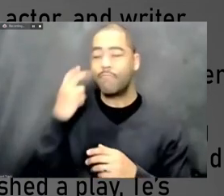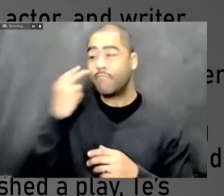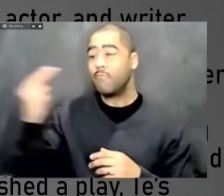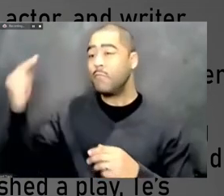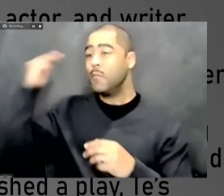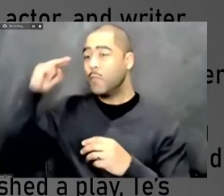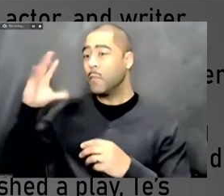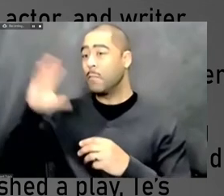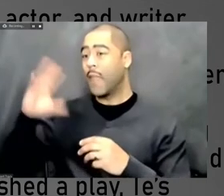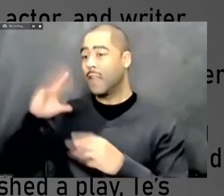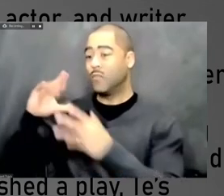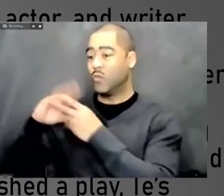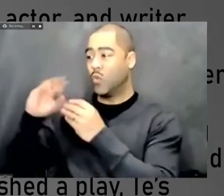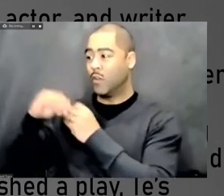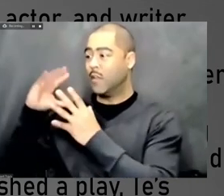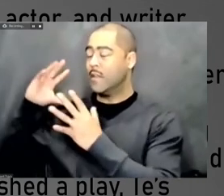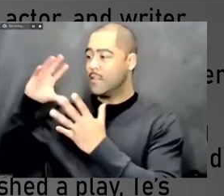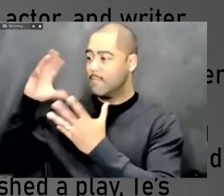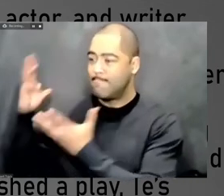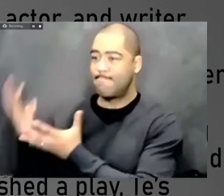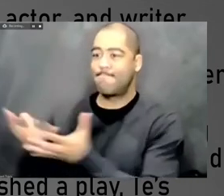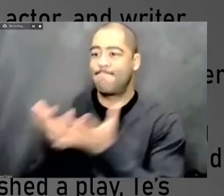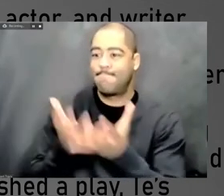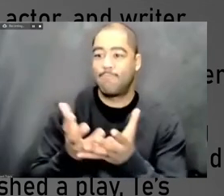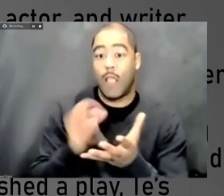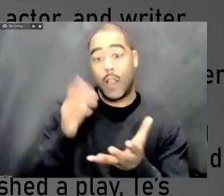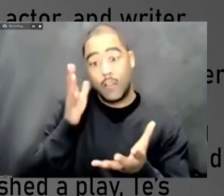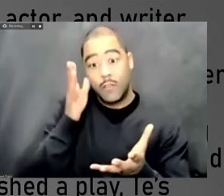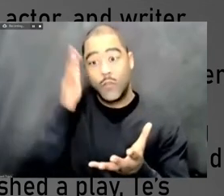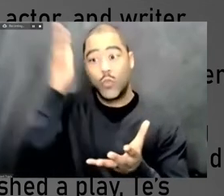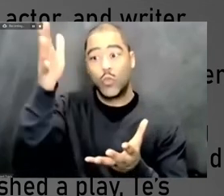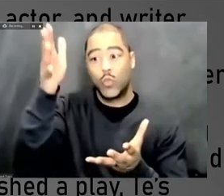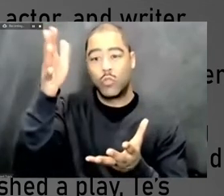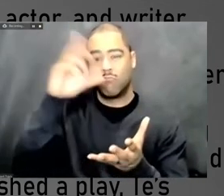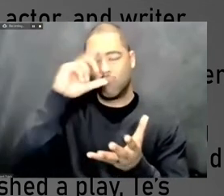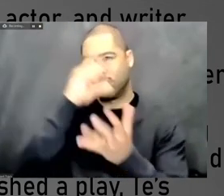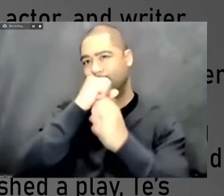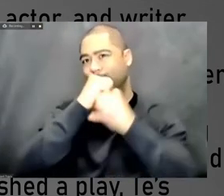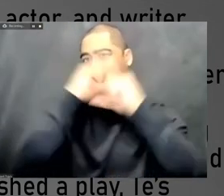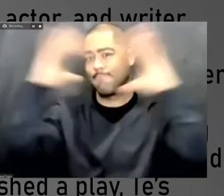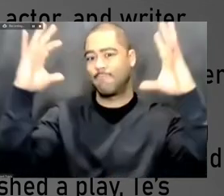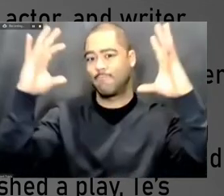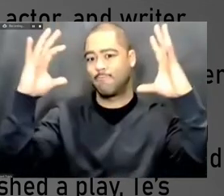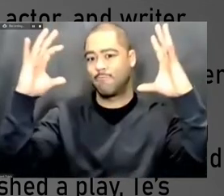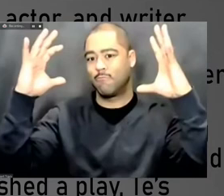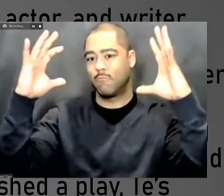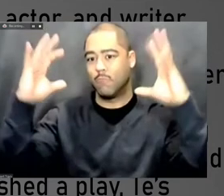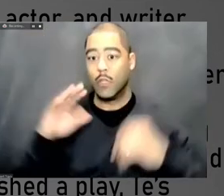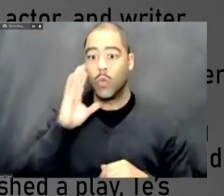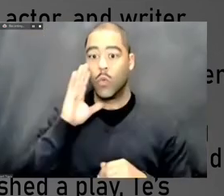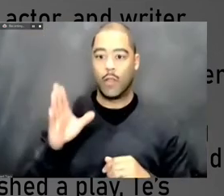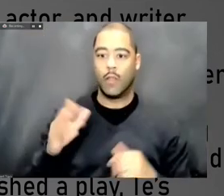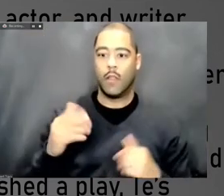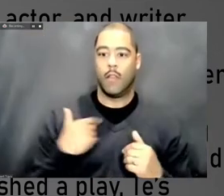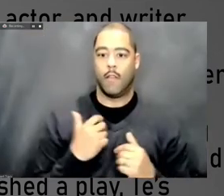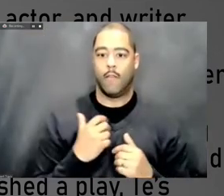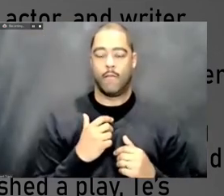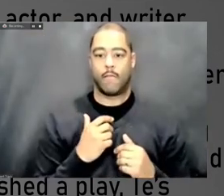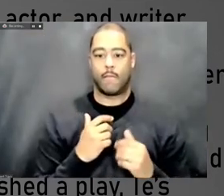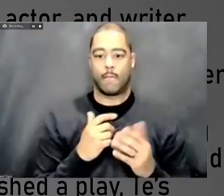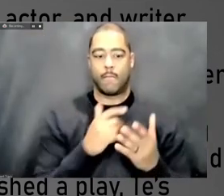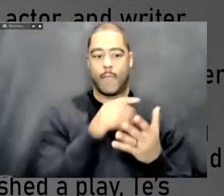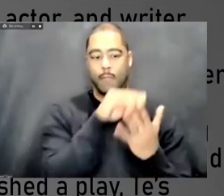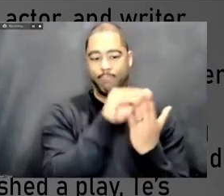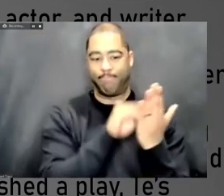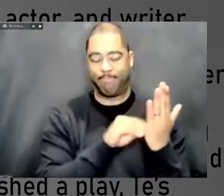future. Dante will be releasing his second collection of poetry titled Closed Caskets, available in stores